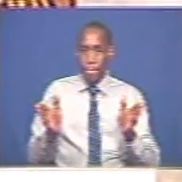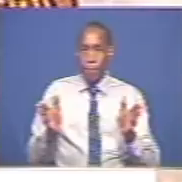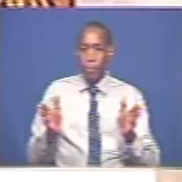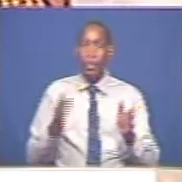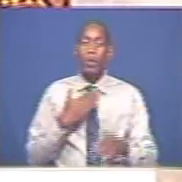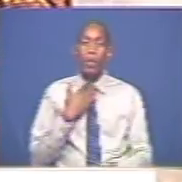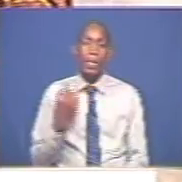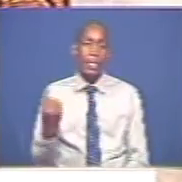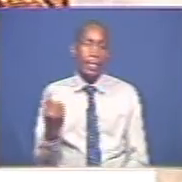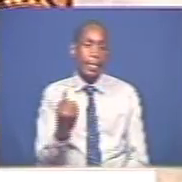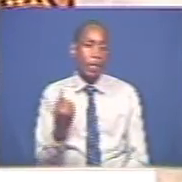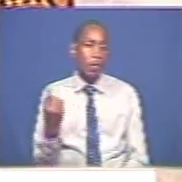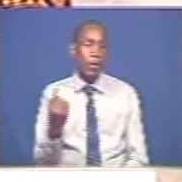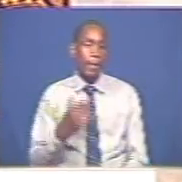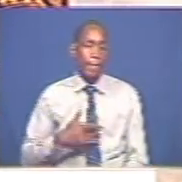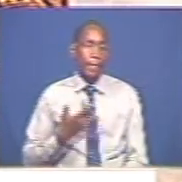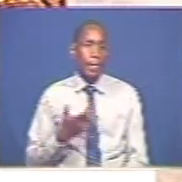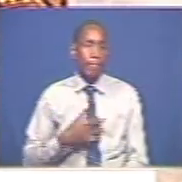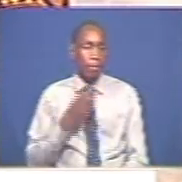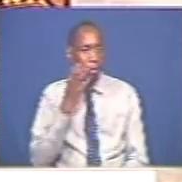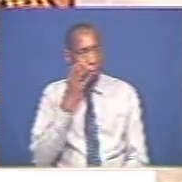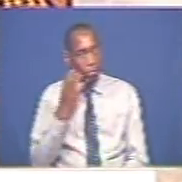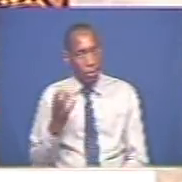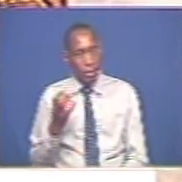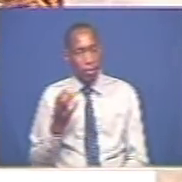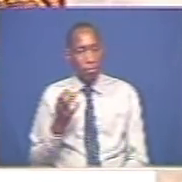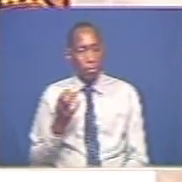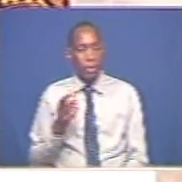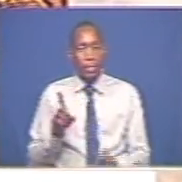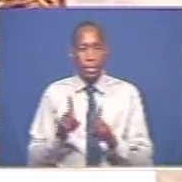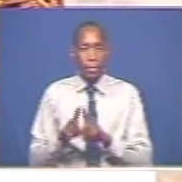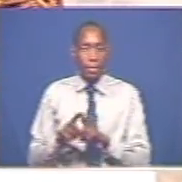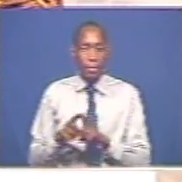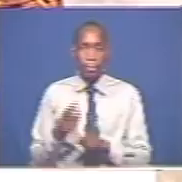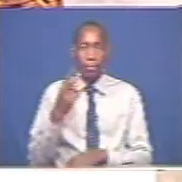isolate oneself, feeling so sad, and of course looking sad,